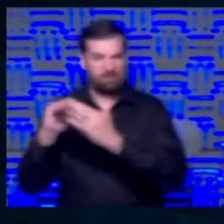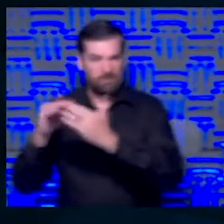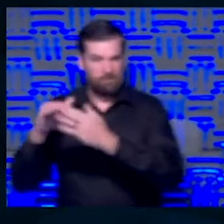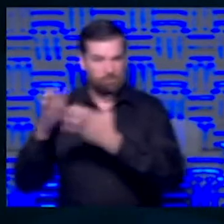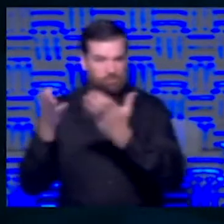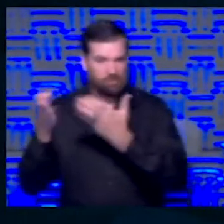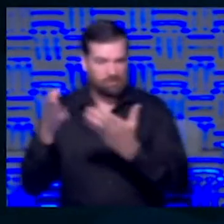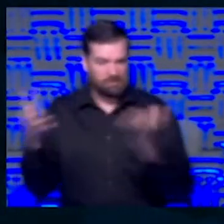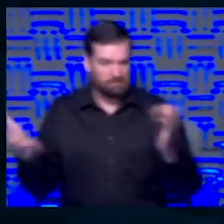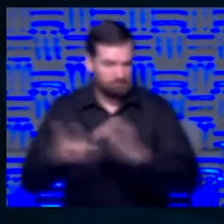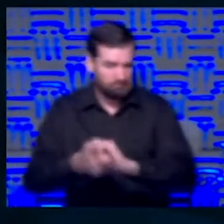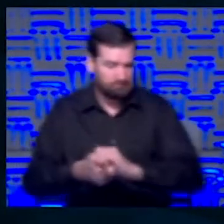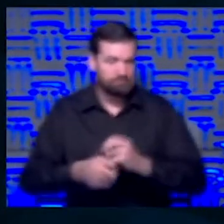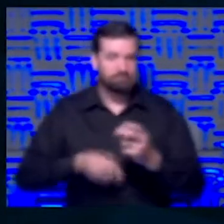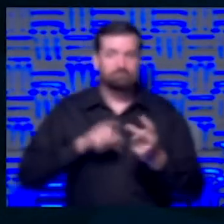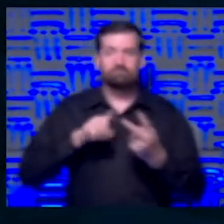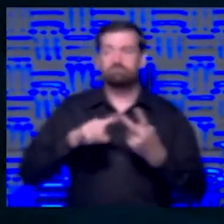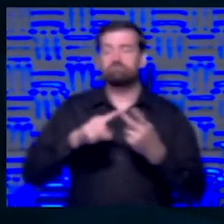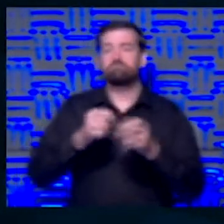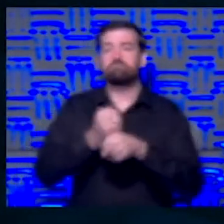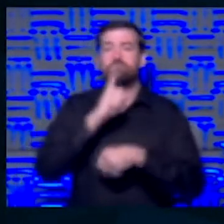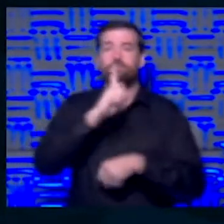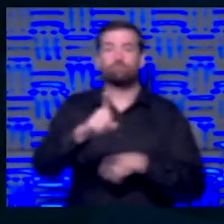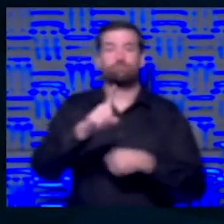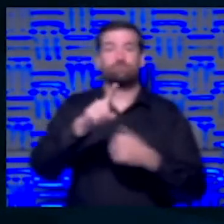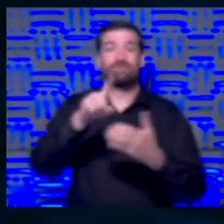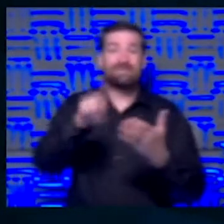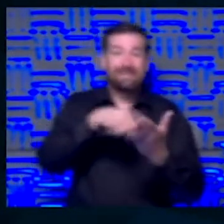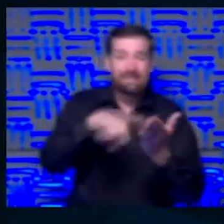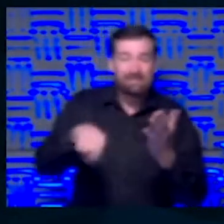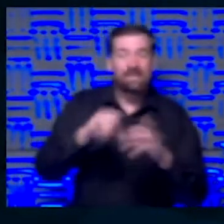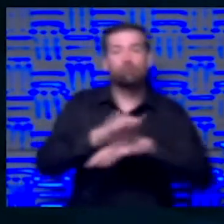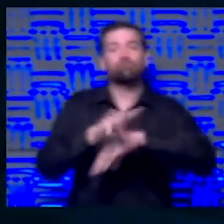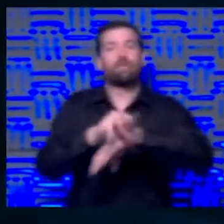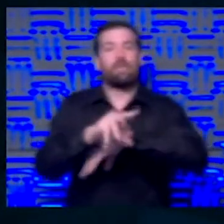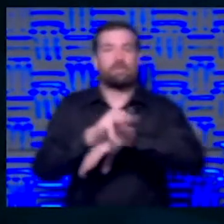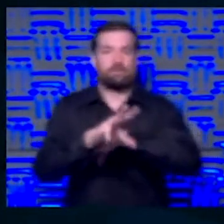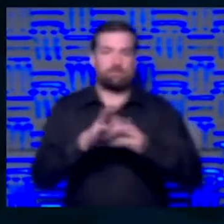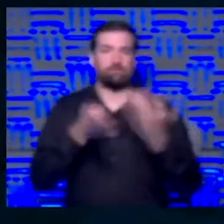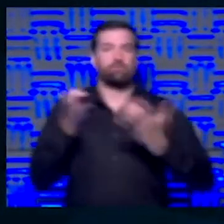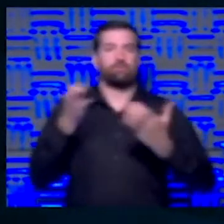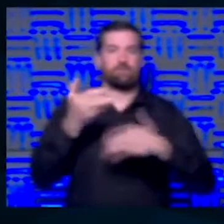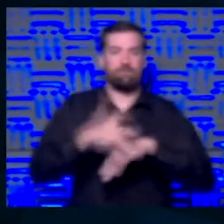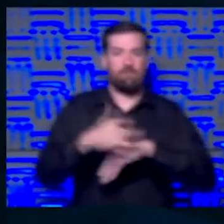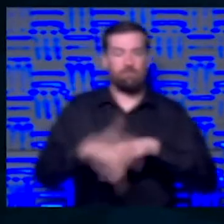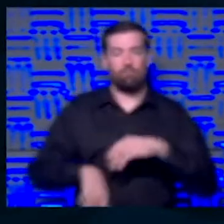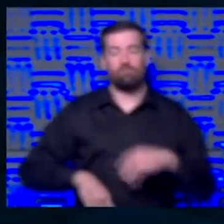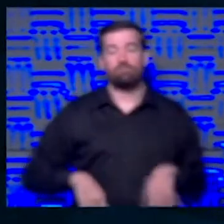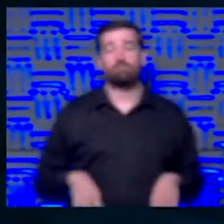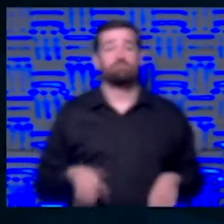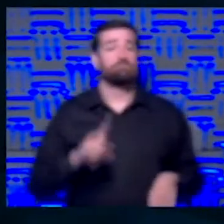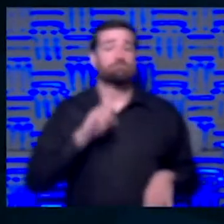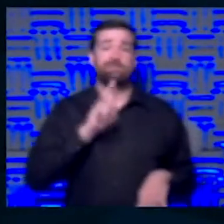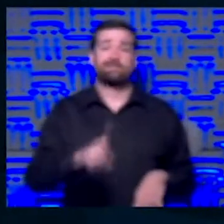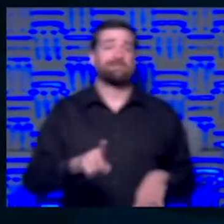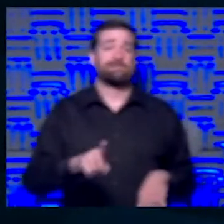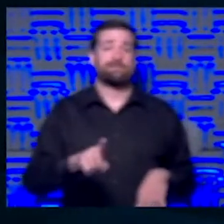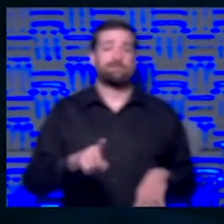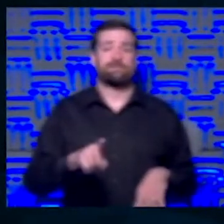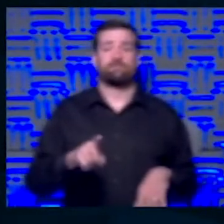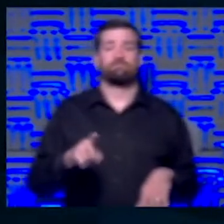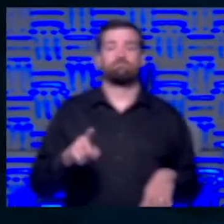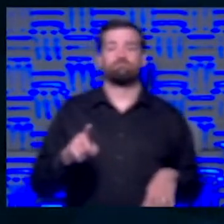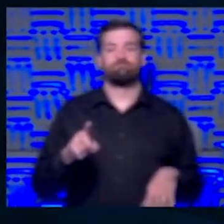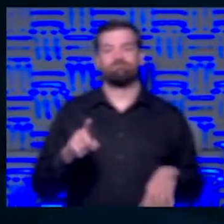services, making sure that there's counseling services available for those individuals as well, and really just kind of wrapping our arms,